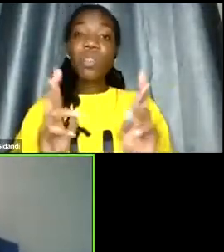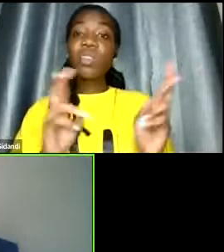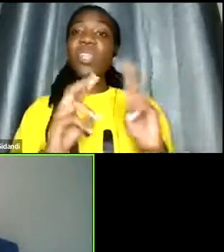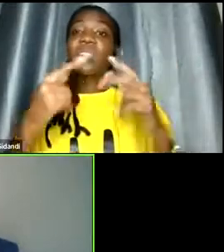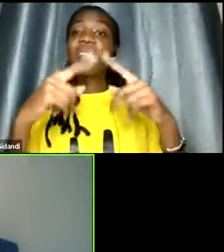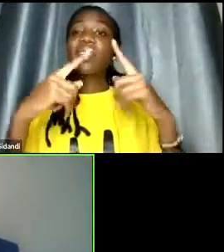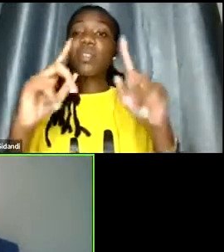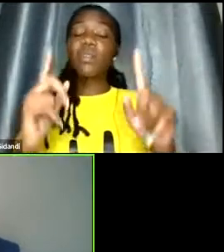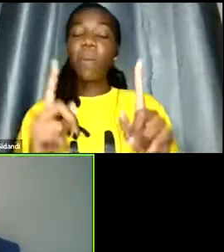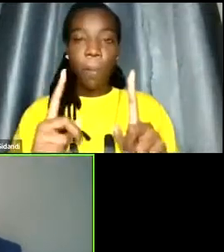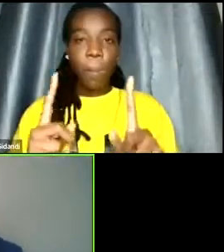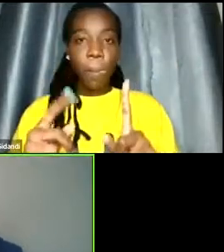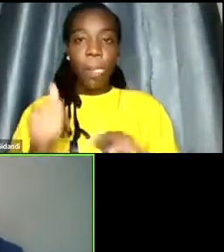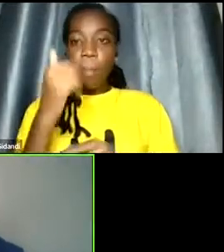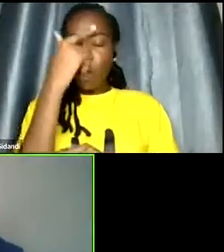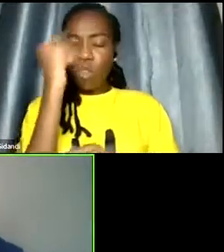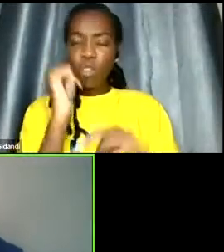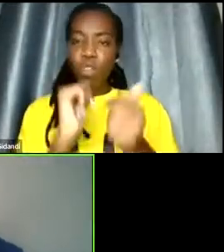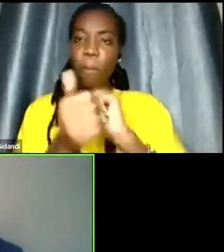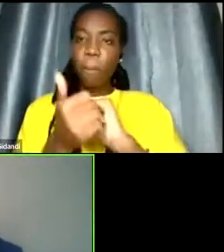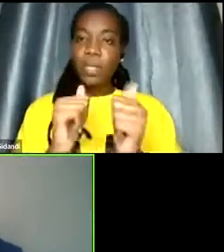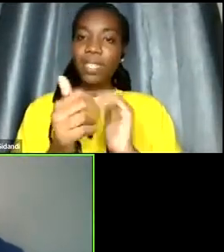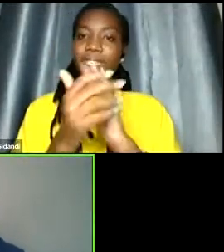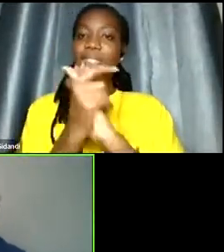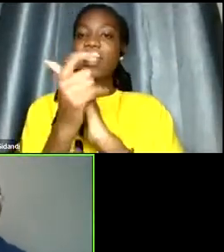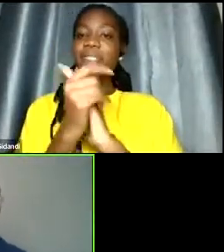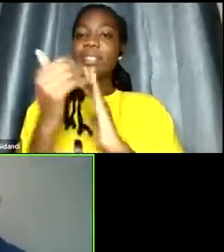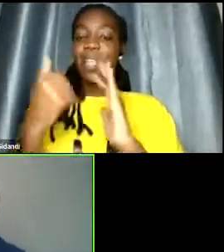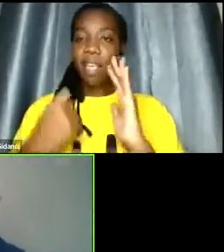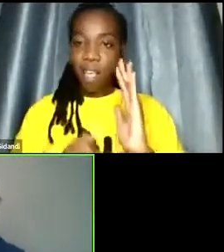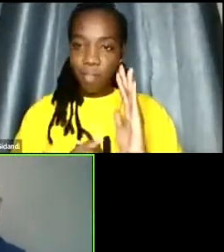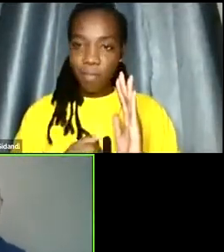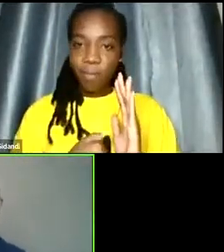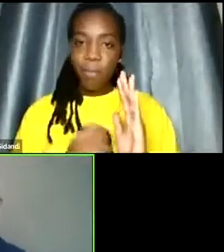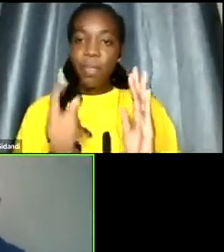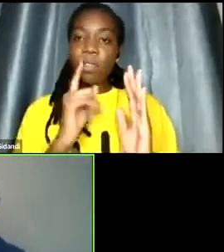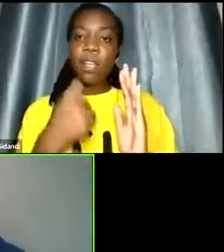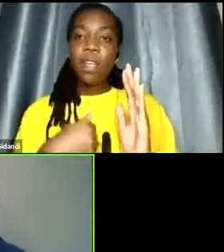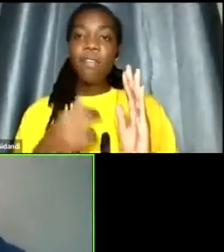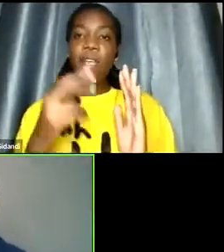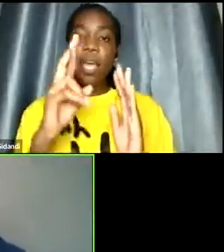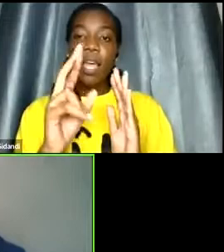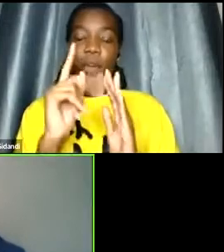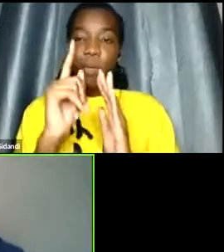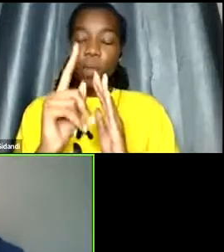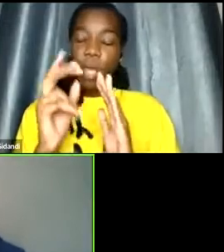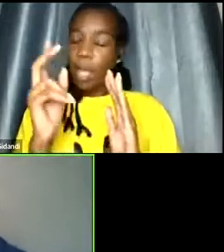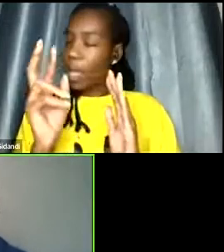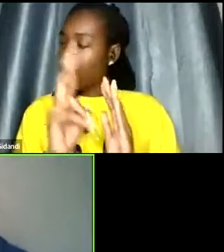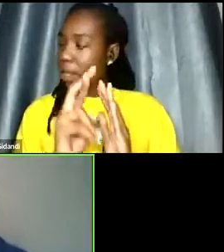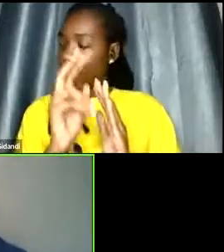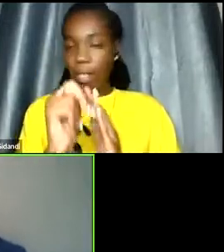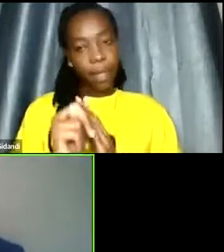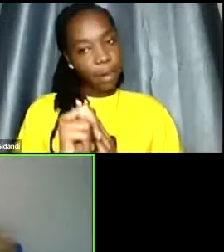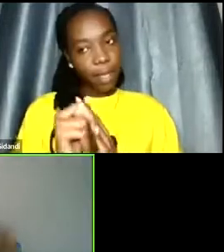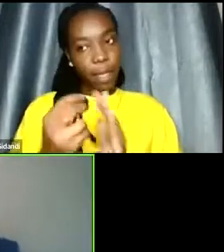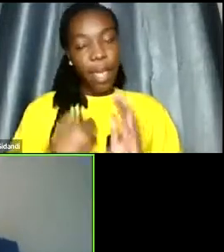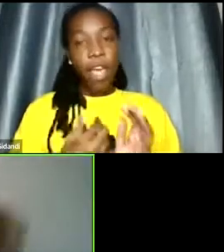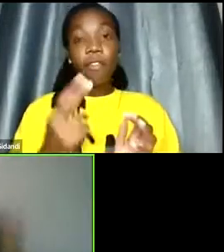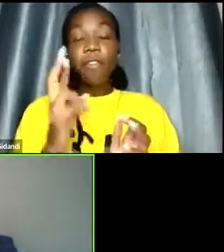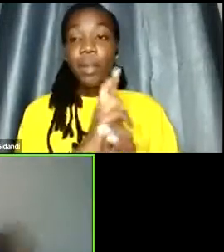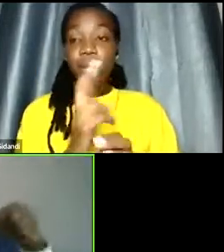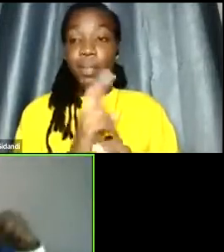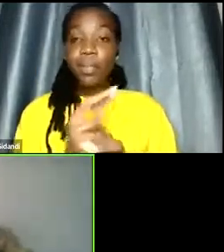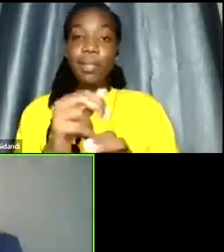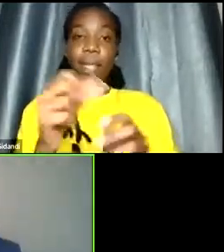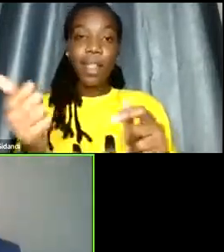and skills they have. So you start to track. There's what we call R1, readiness, RN, readiness now. In other words, this person